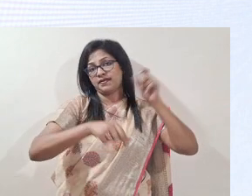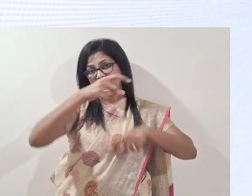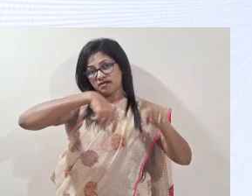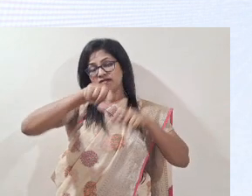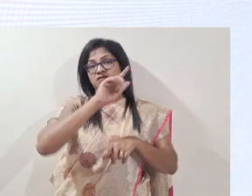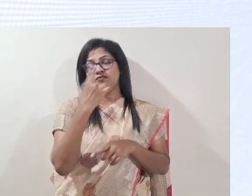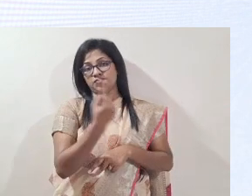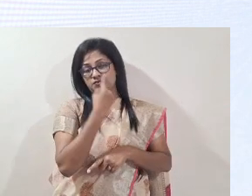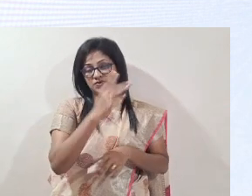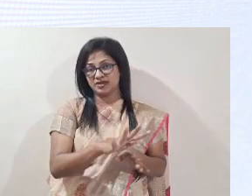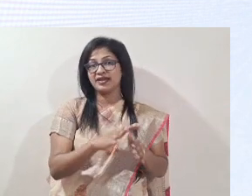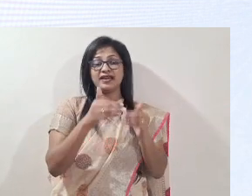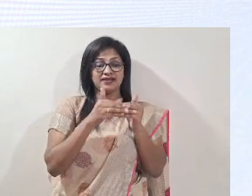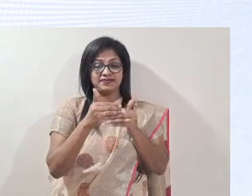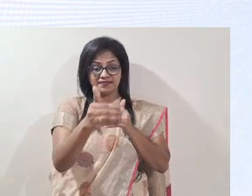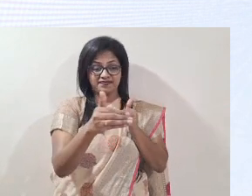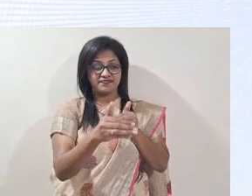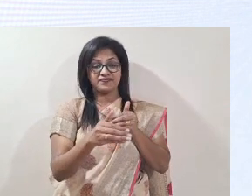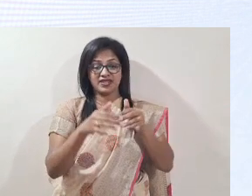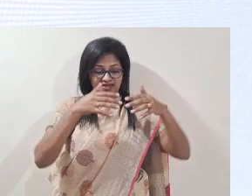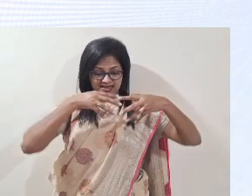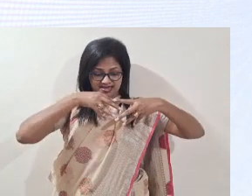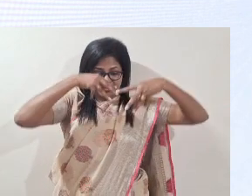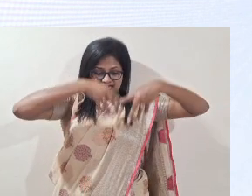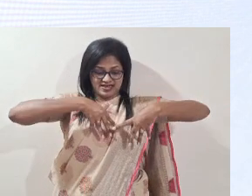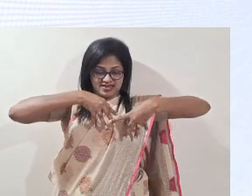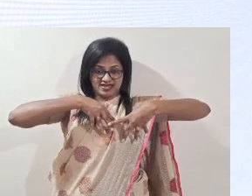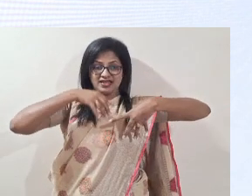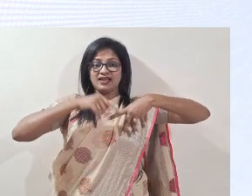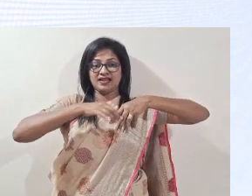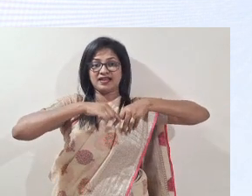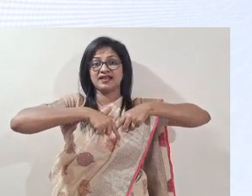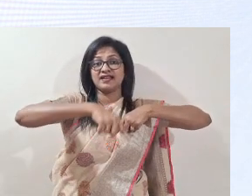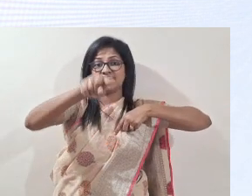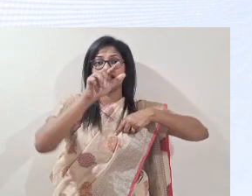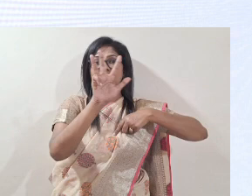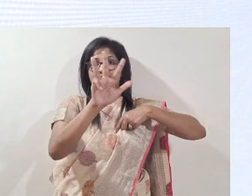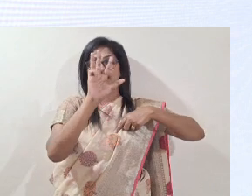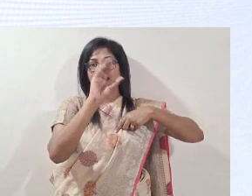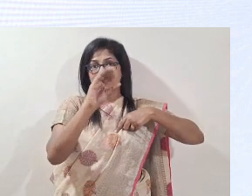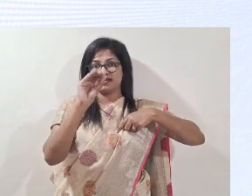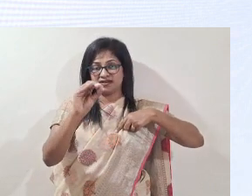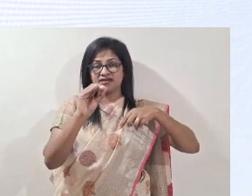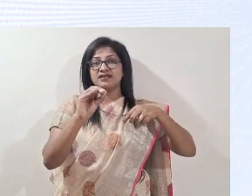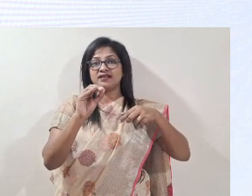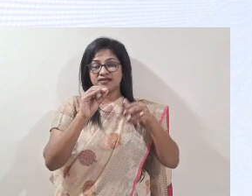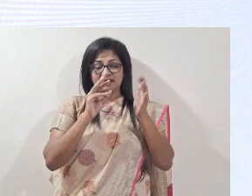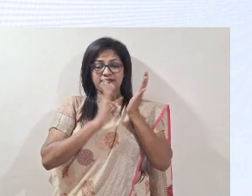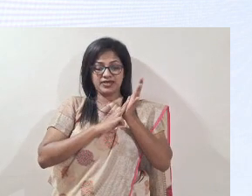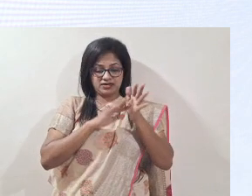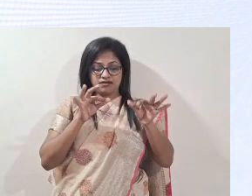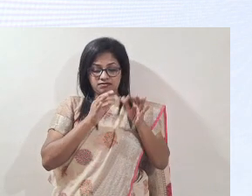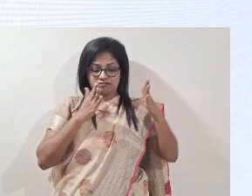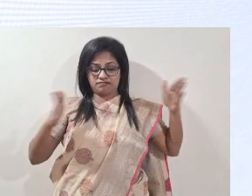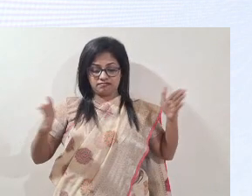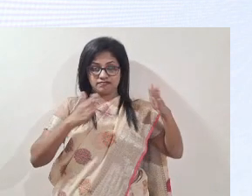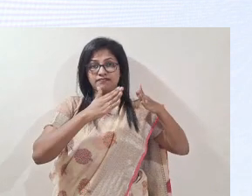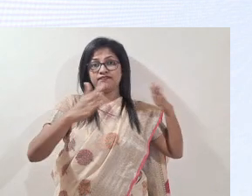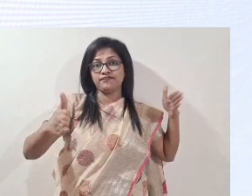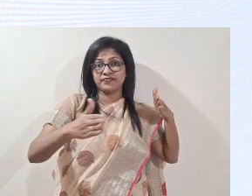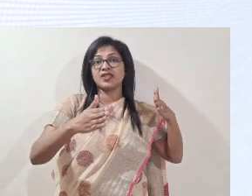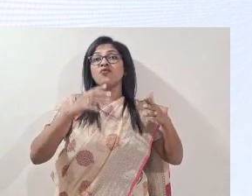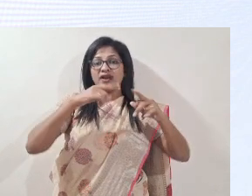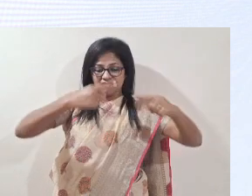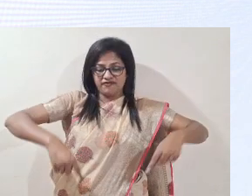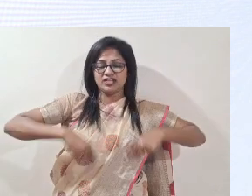the footpaths, and then the minimum distance between the bollards has to be 900 mm for the wheelchair movement, and then the